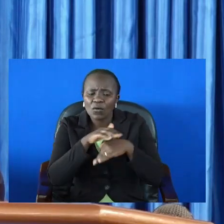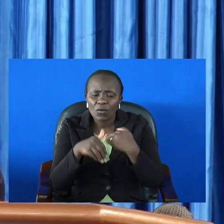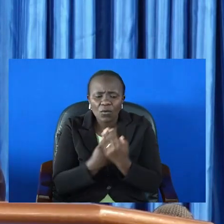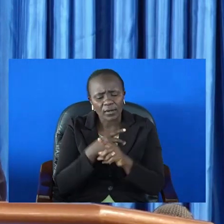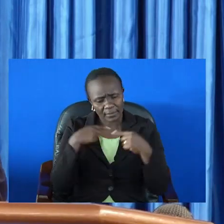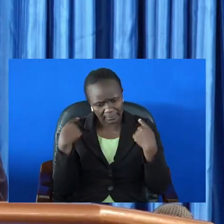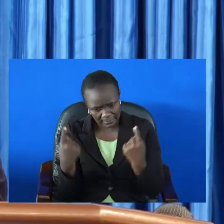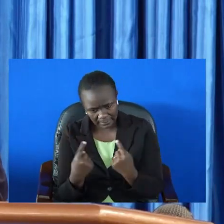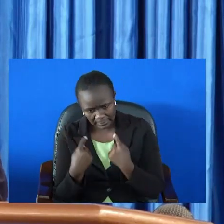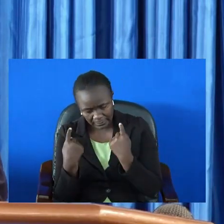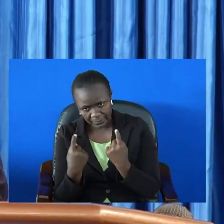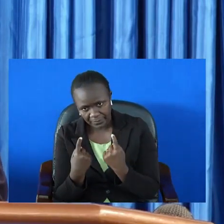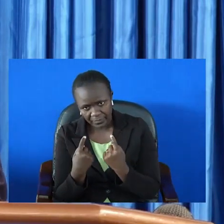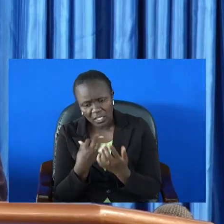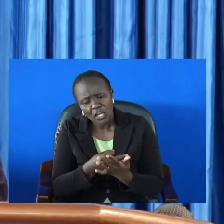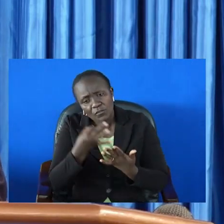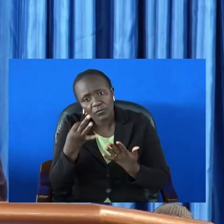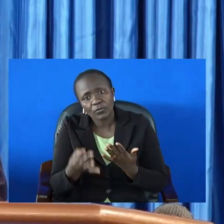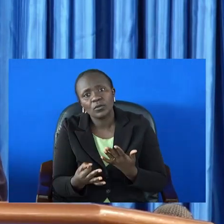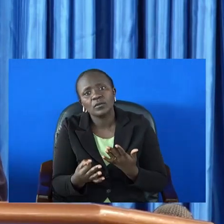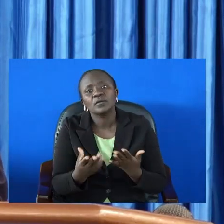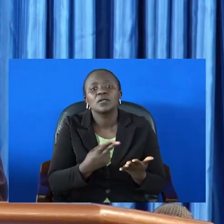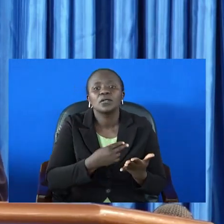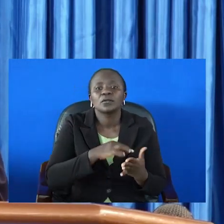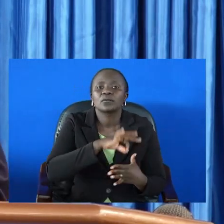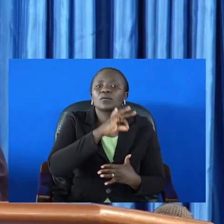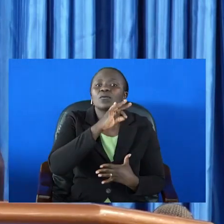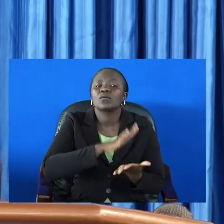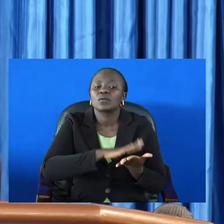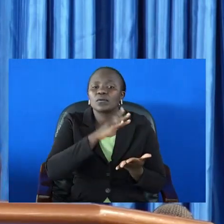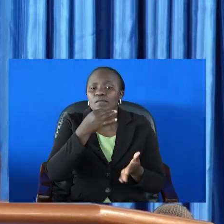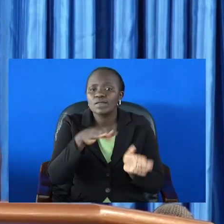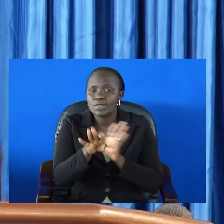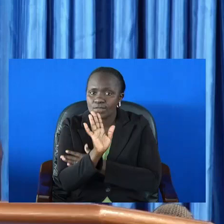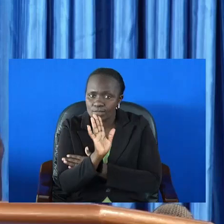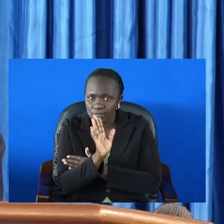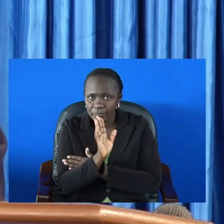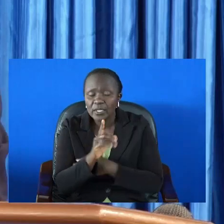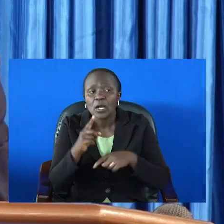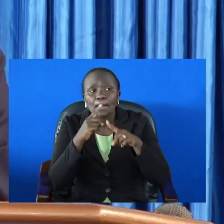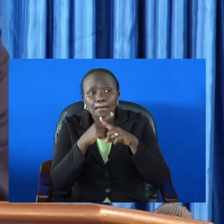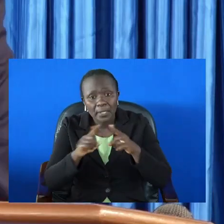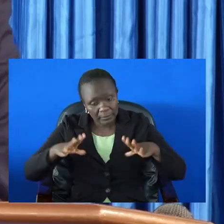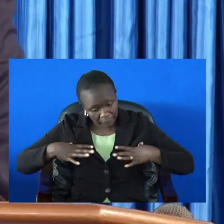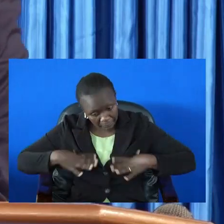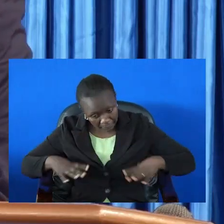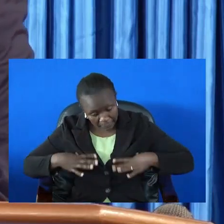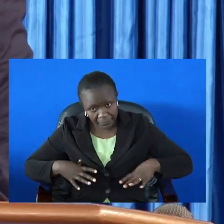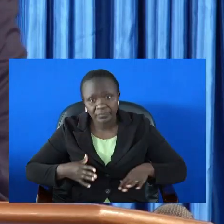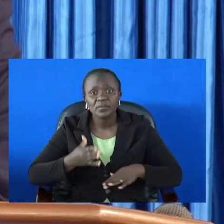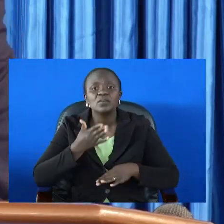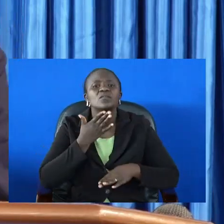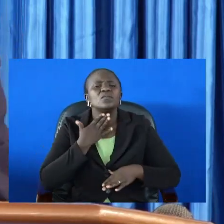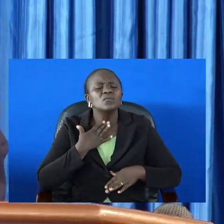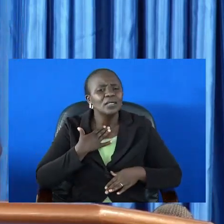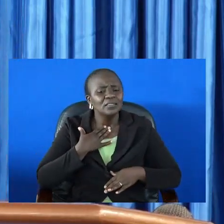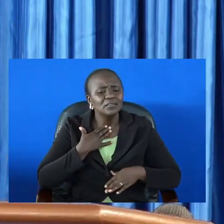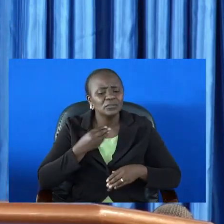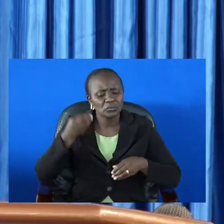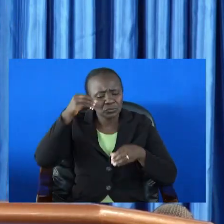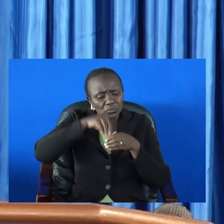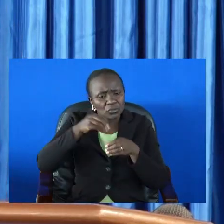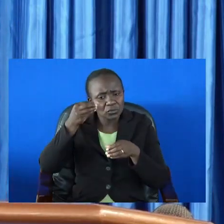sinned and have fallen short of the glory of God. But people want to put some